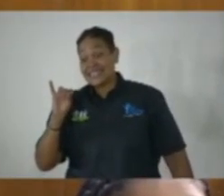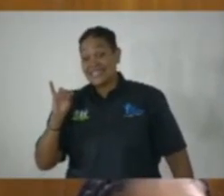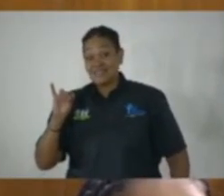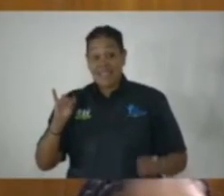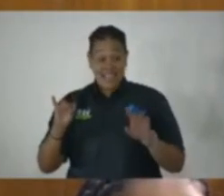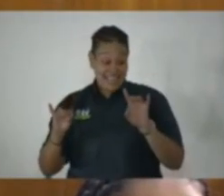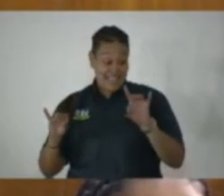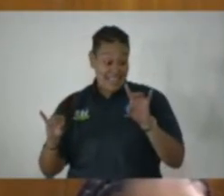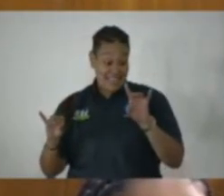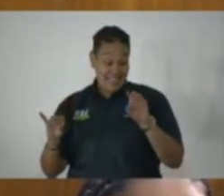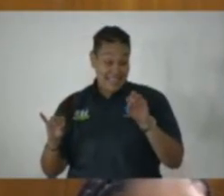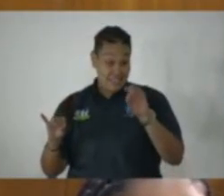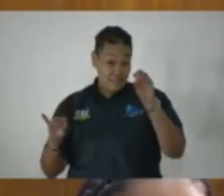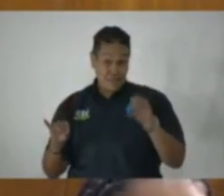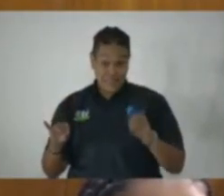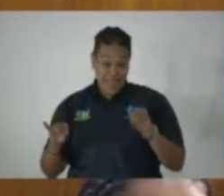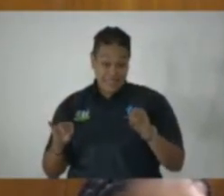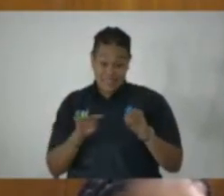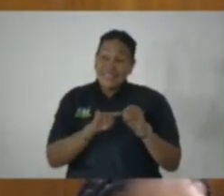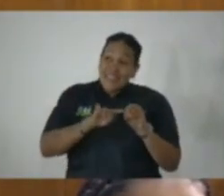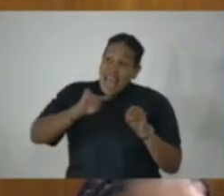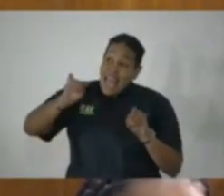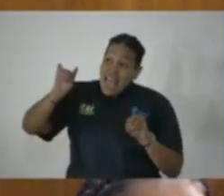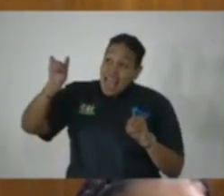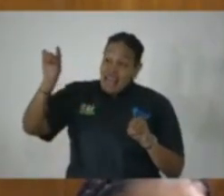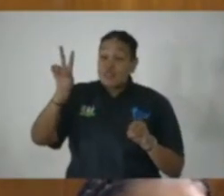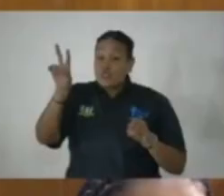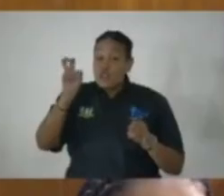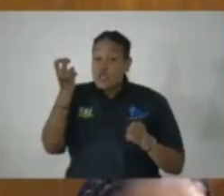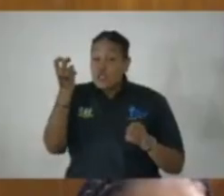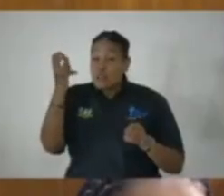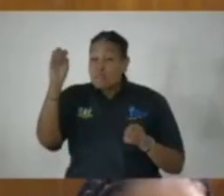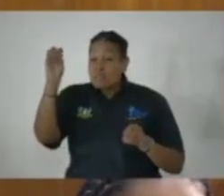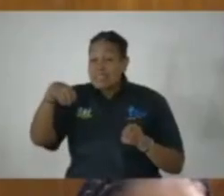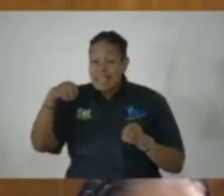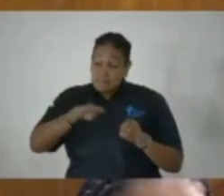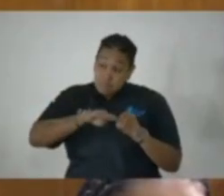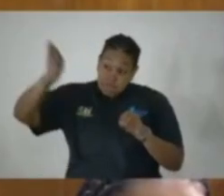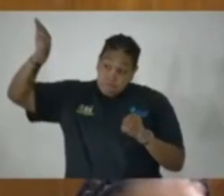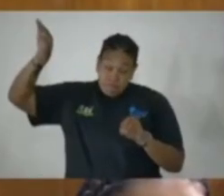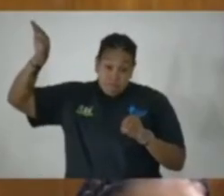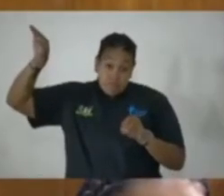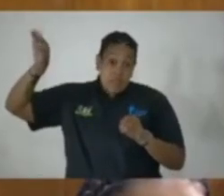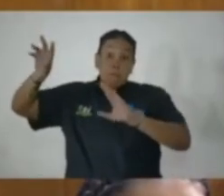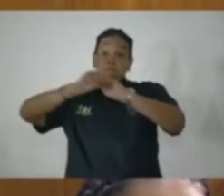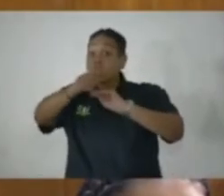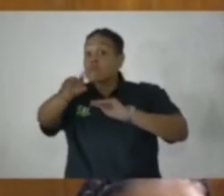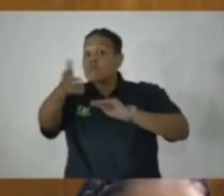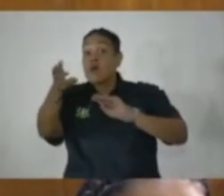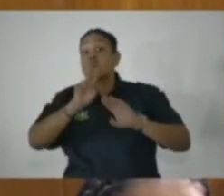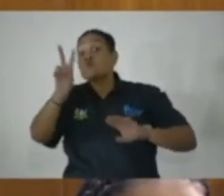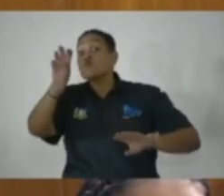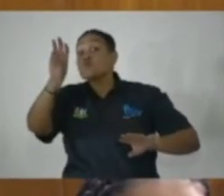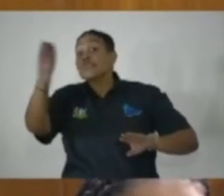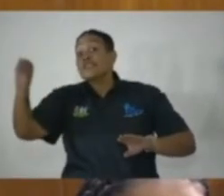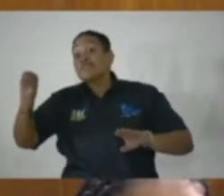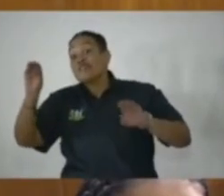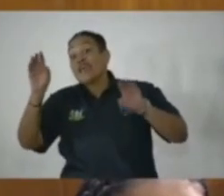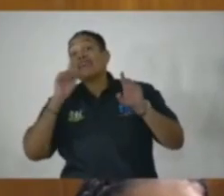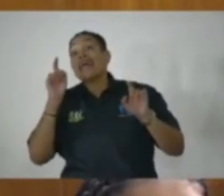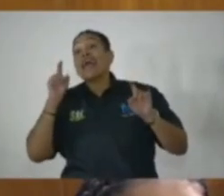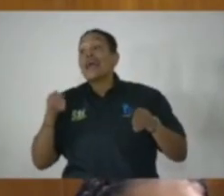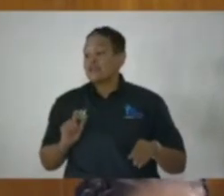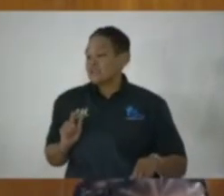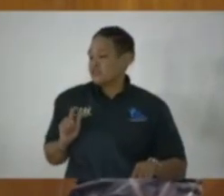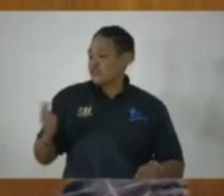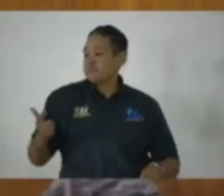it from 80% to 212%. And then to 260% and giving over the